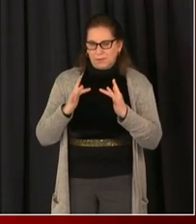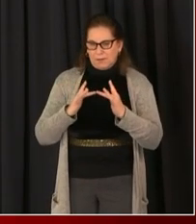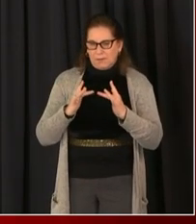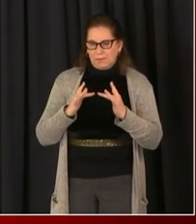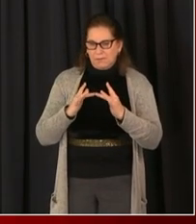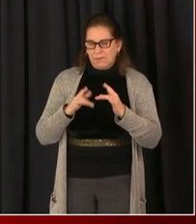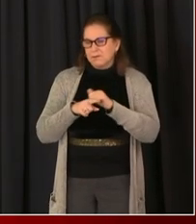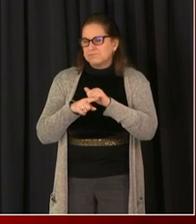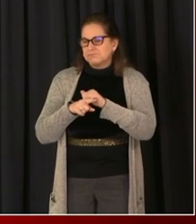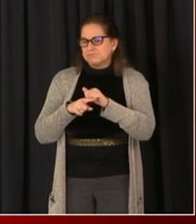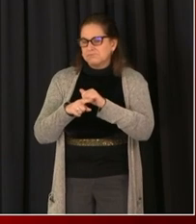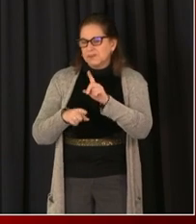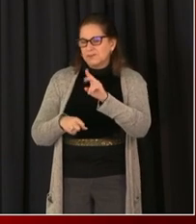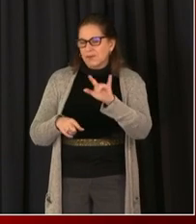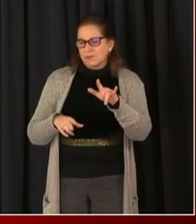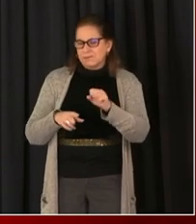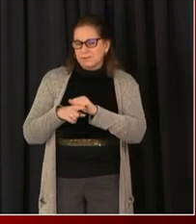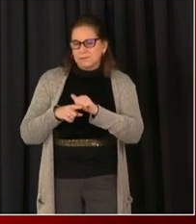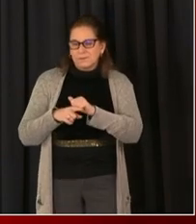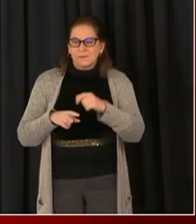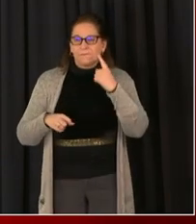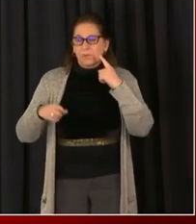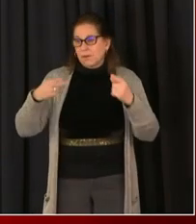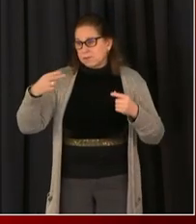for adults.